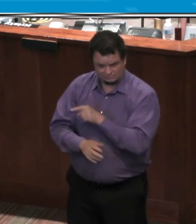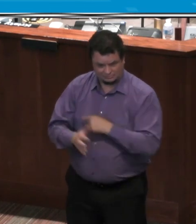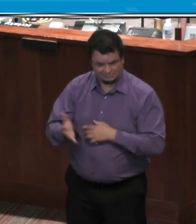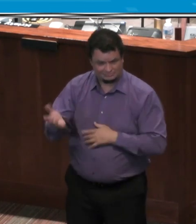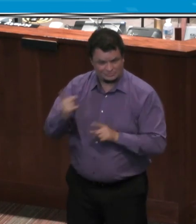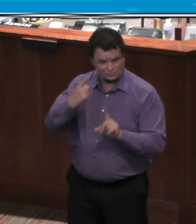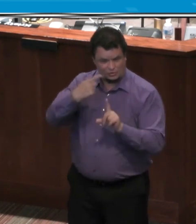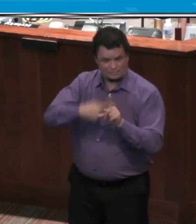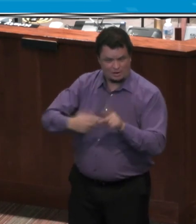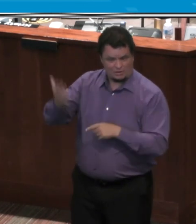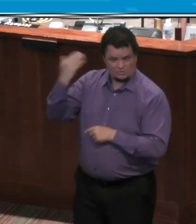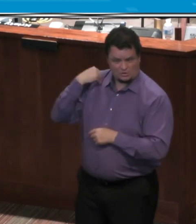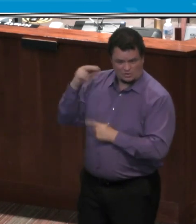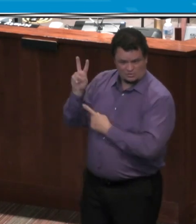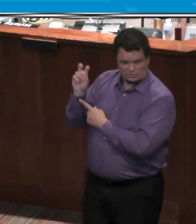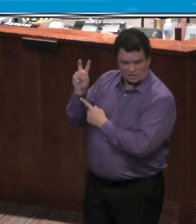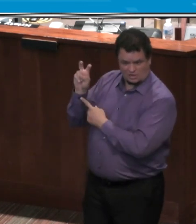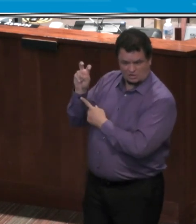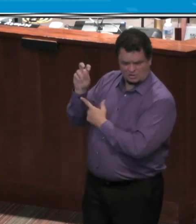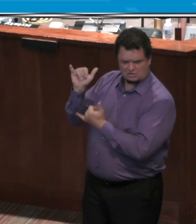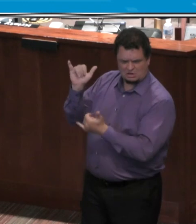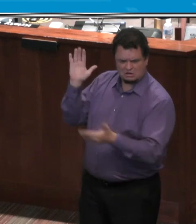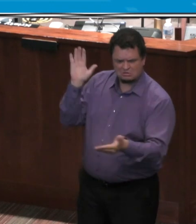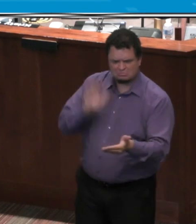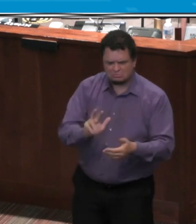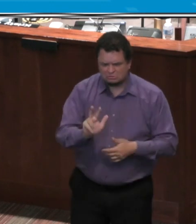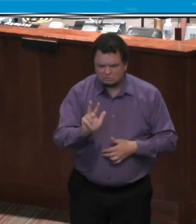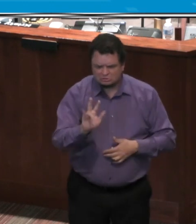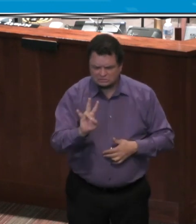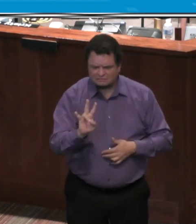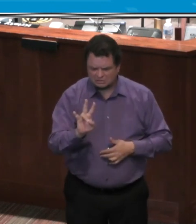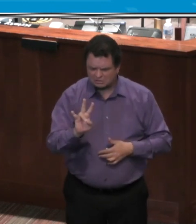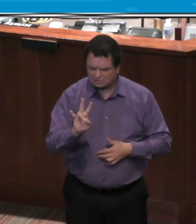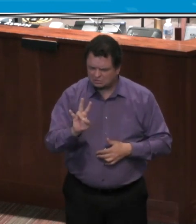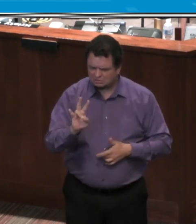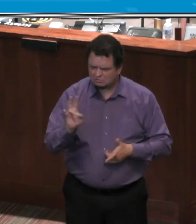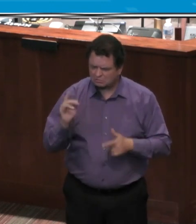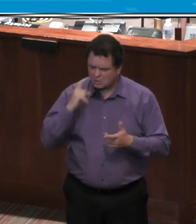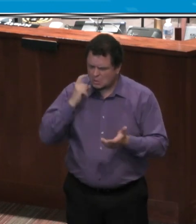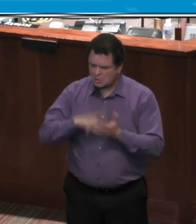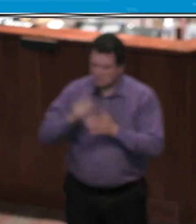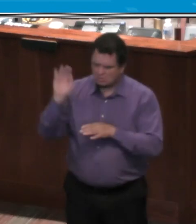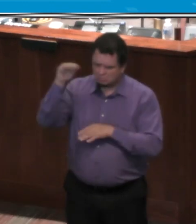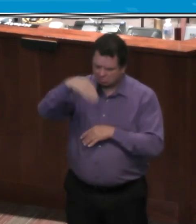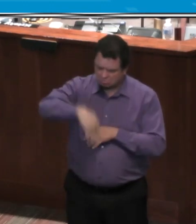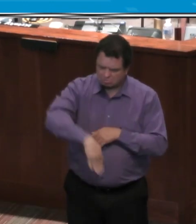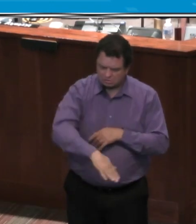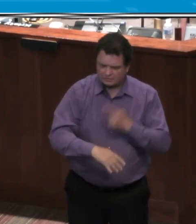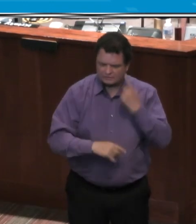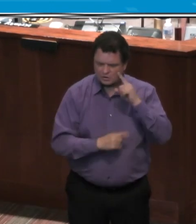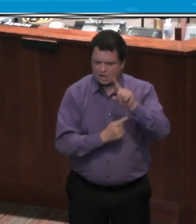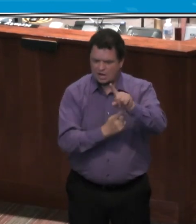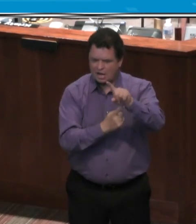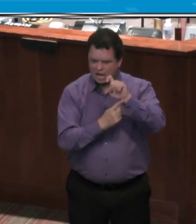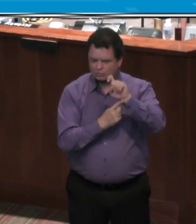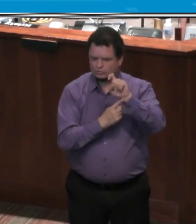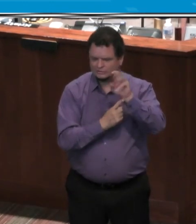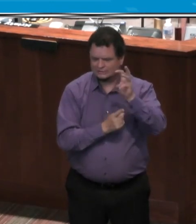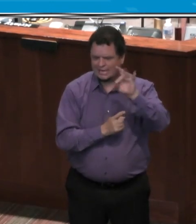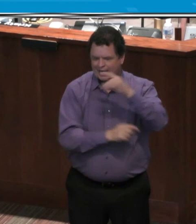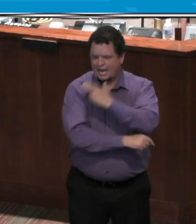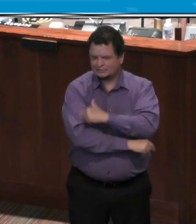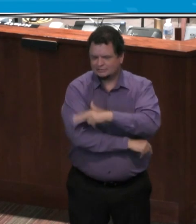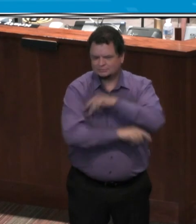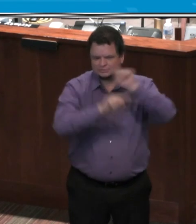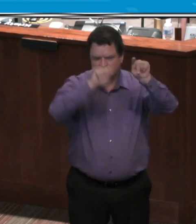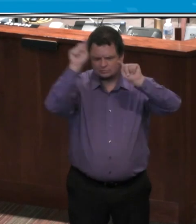trending downward, as you guys mentioned. For 108 hospitals across the state, I'd say that's really quite great as far